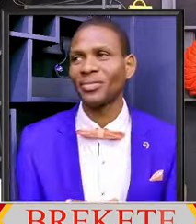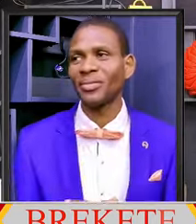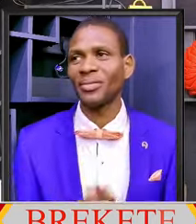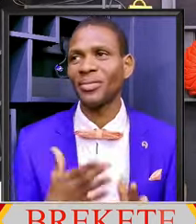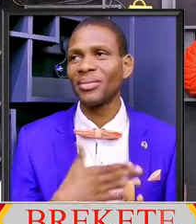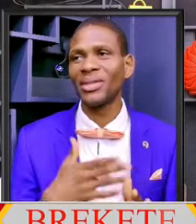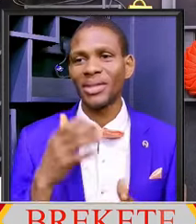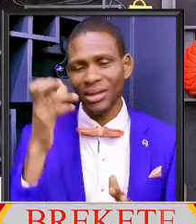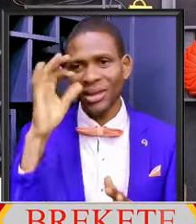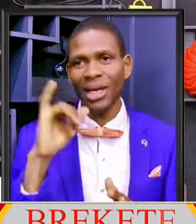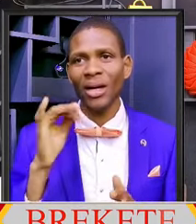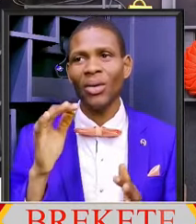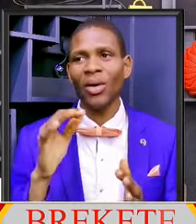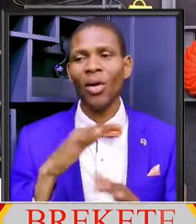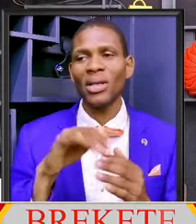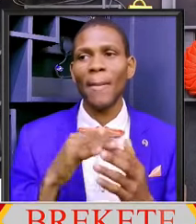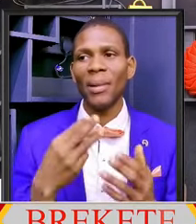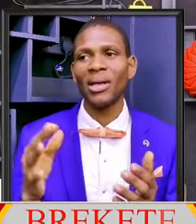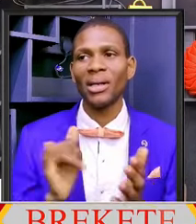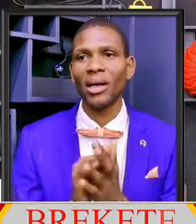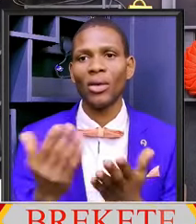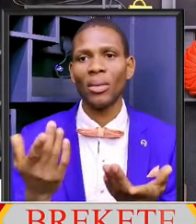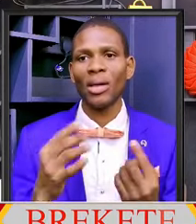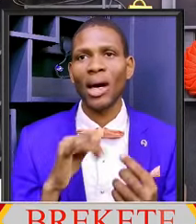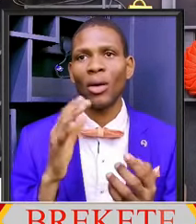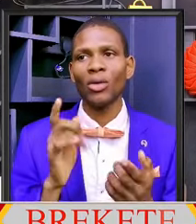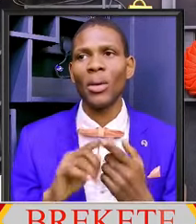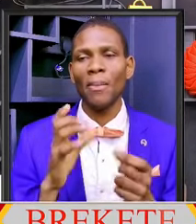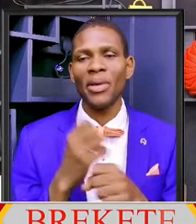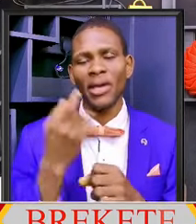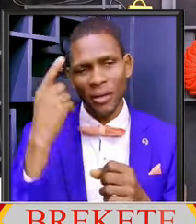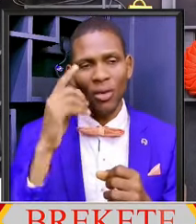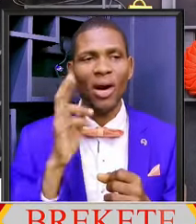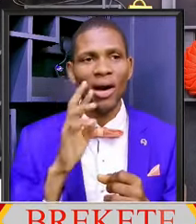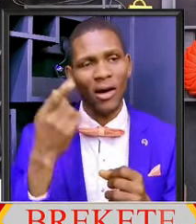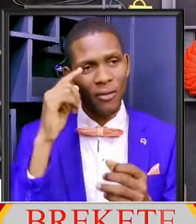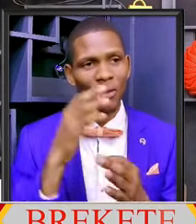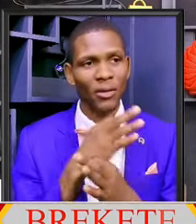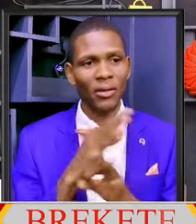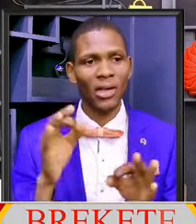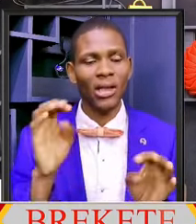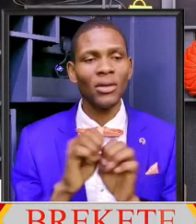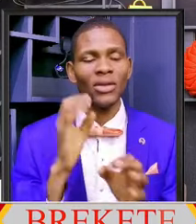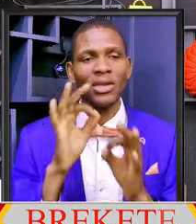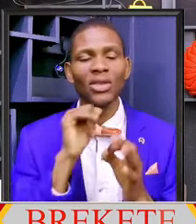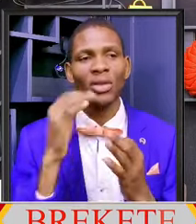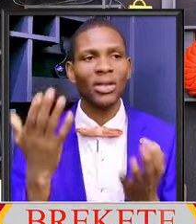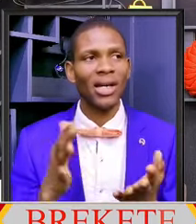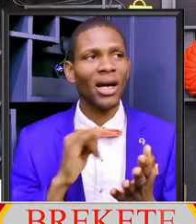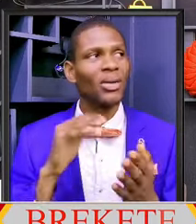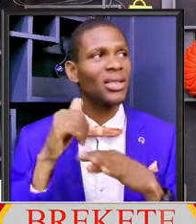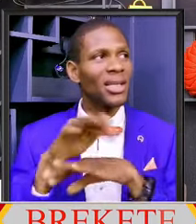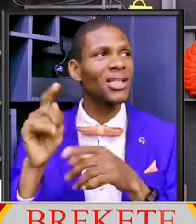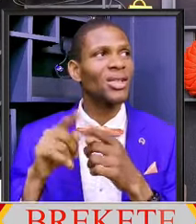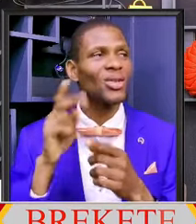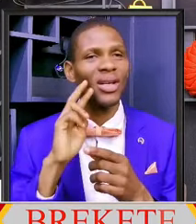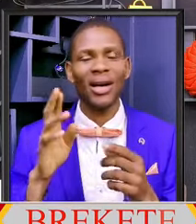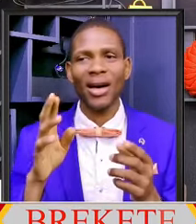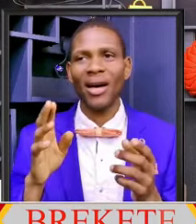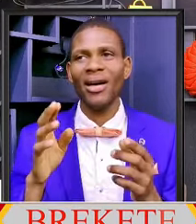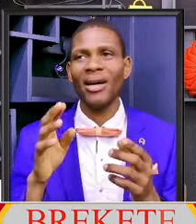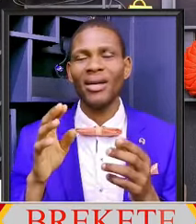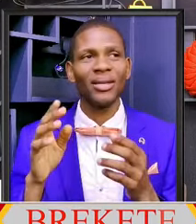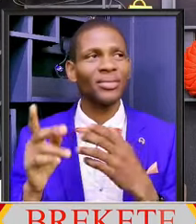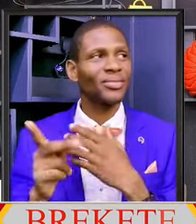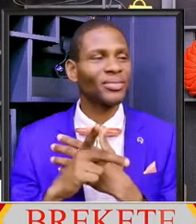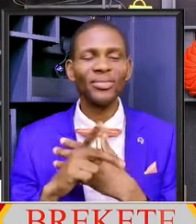Sir, please, all the material that come in, I want to make it for her for free. Even if she's not here, I will send it to Kaduna for her. Yeah. Everything,